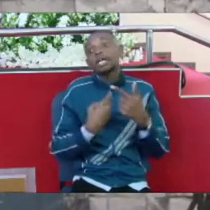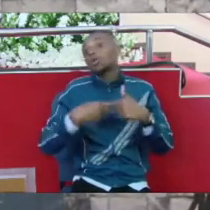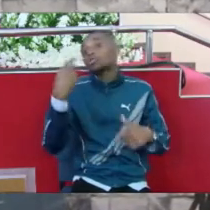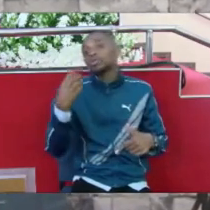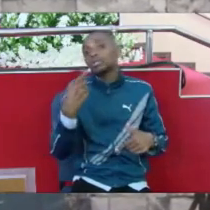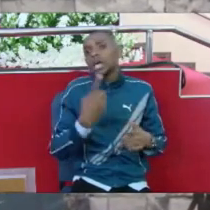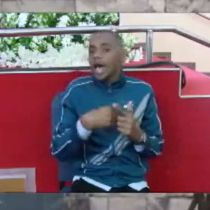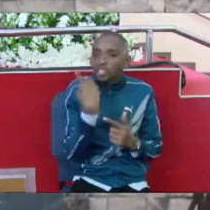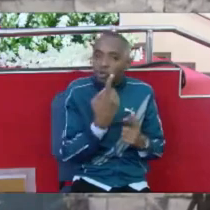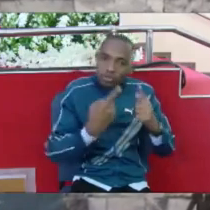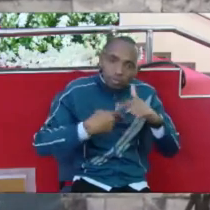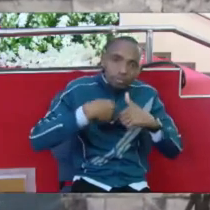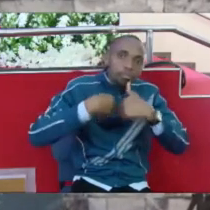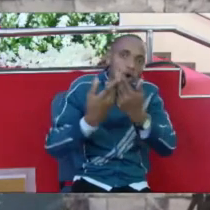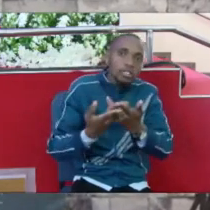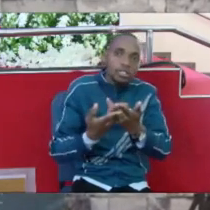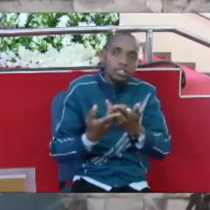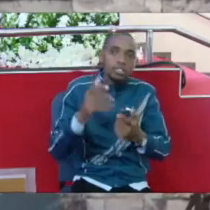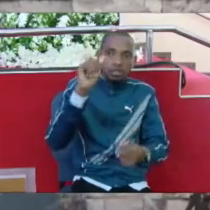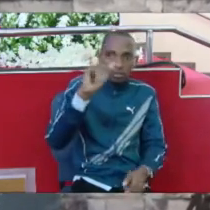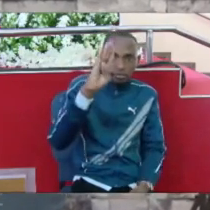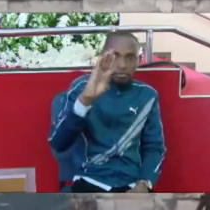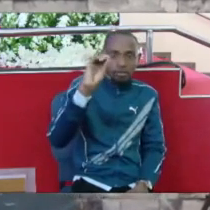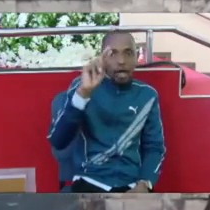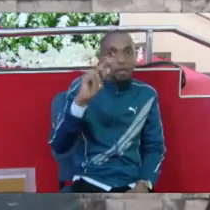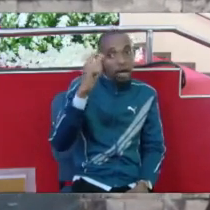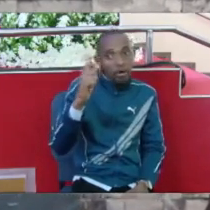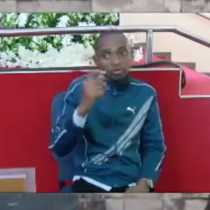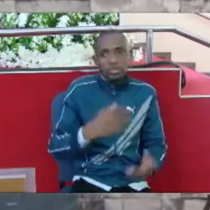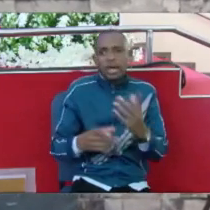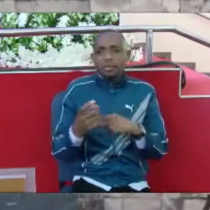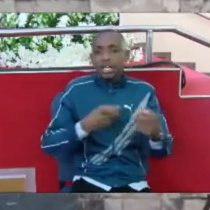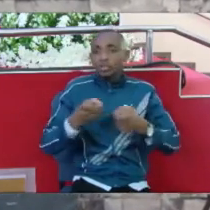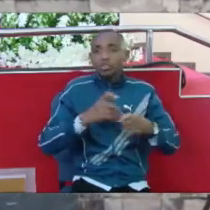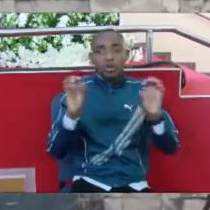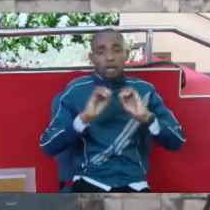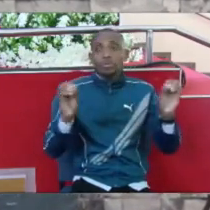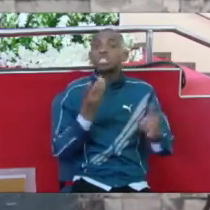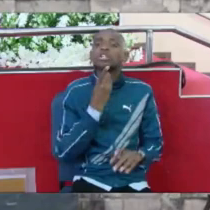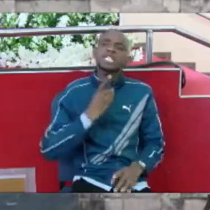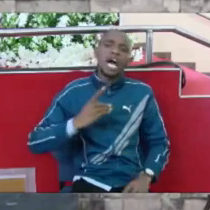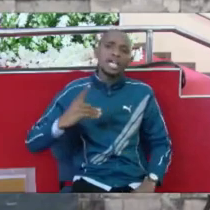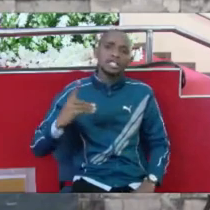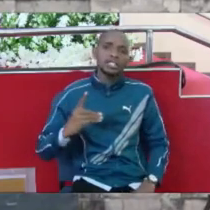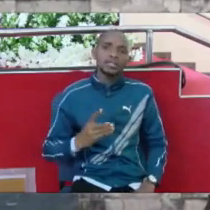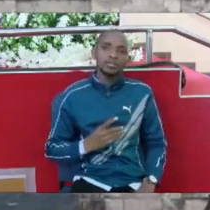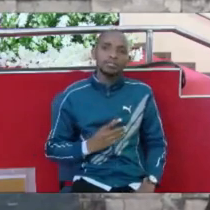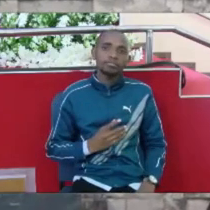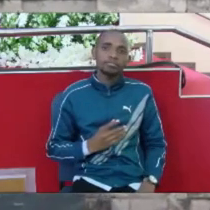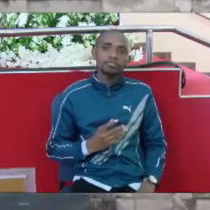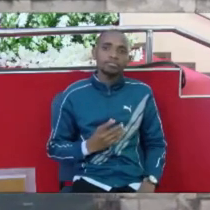was brought about by his uncontrollable desires for lust. The lust